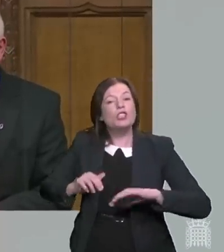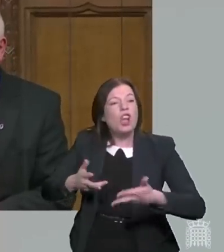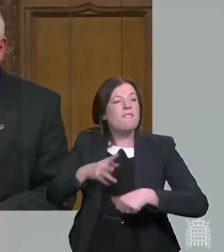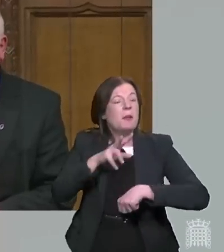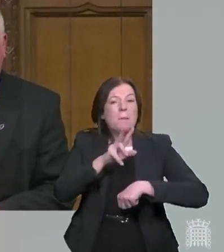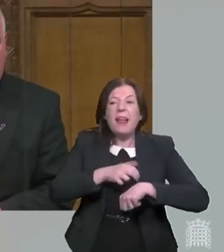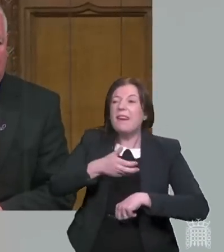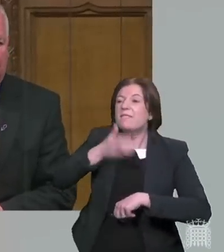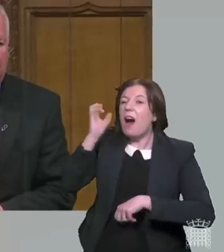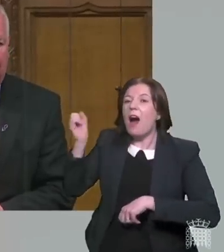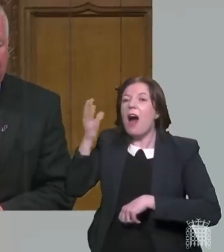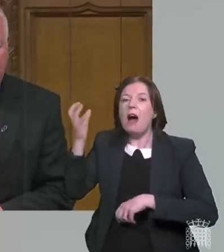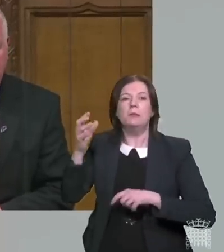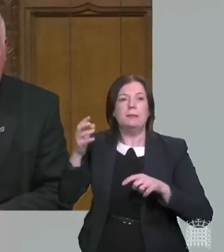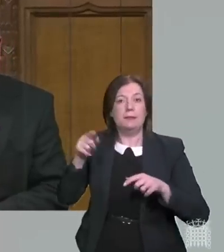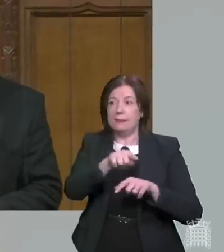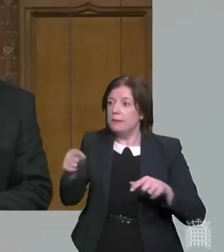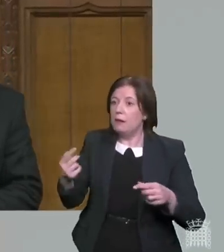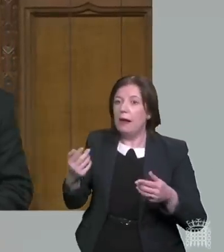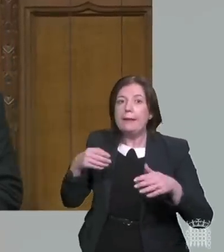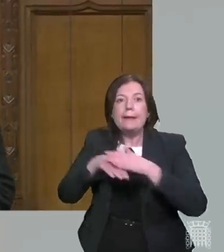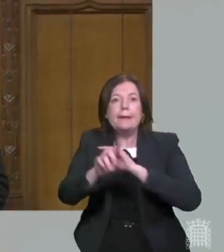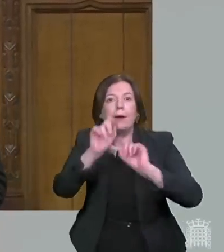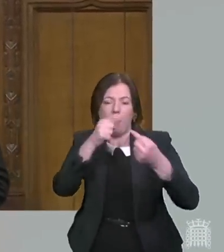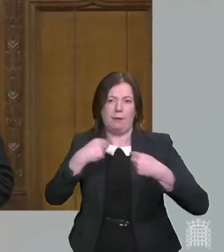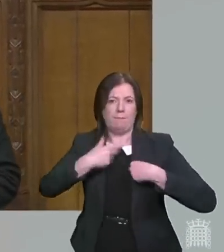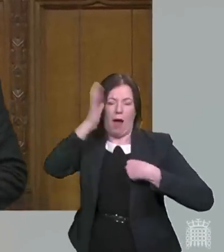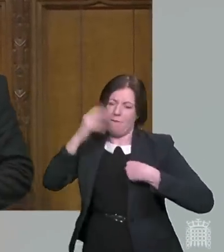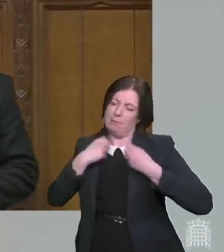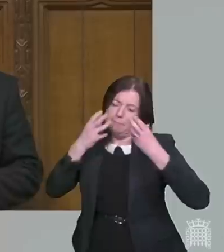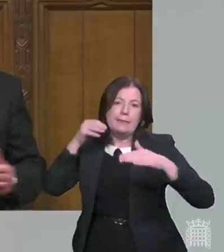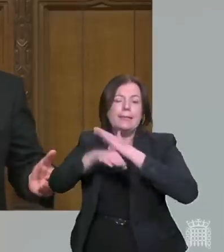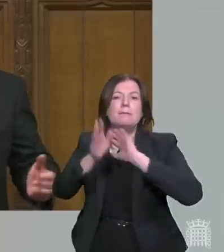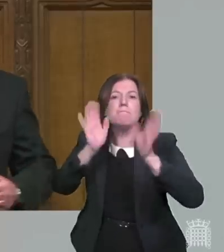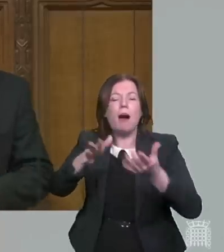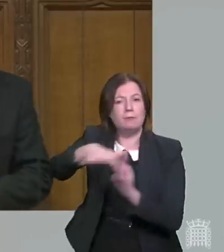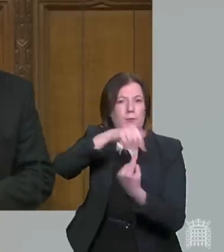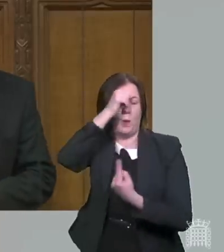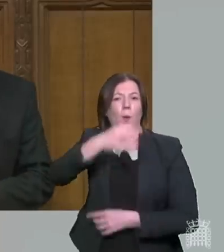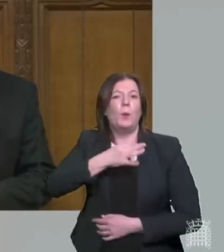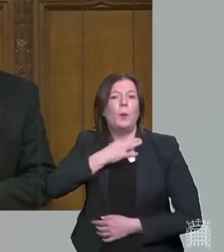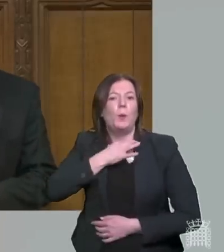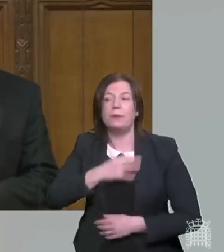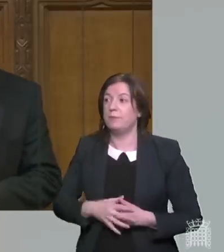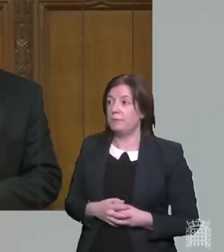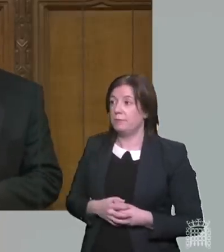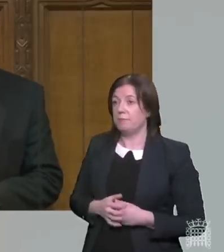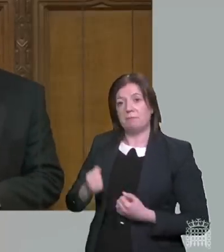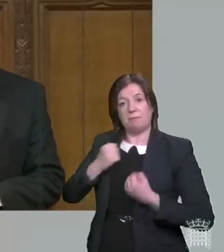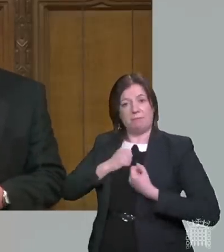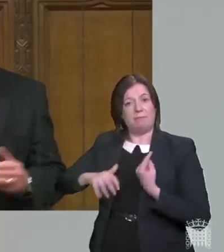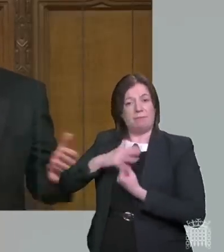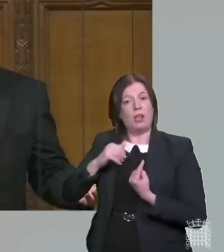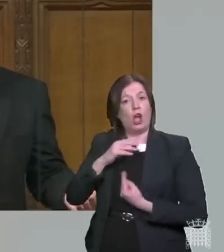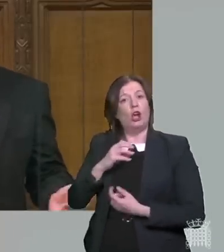the other way, and our thoughts and prayers should be with them. On a separate note, Prime Minister, the Cornwall Borough Council, the Conservative-led council in my